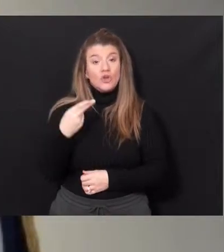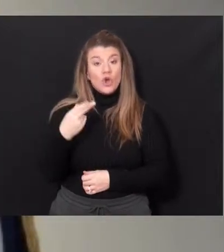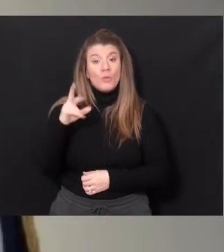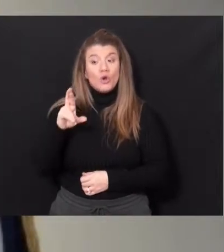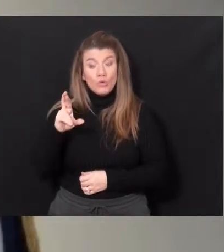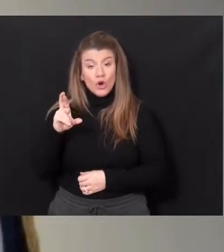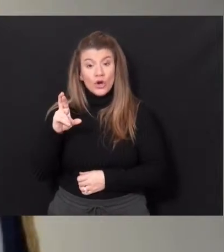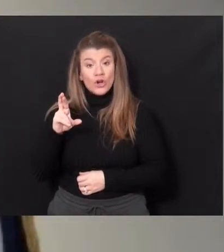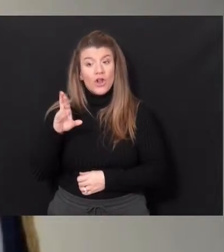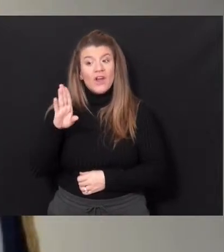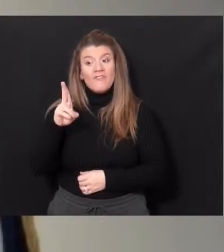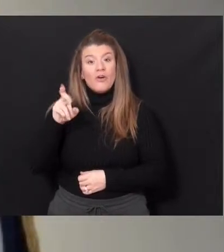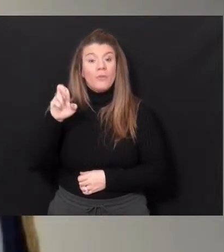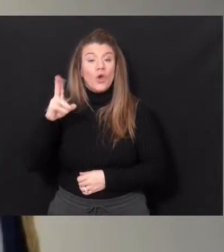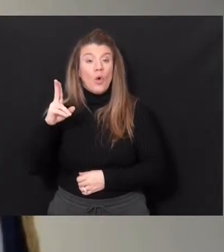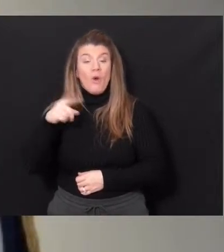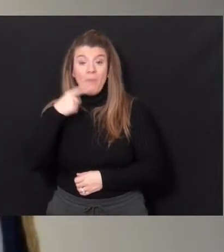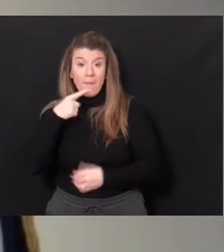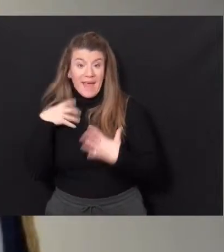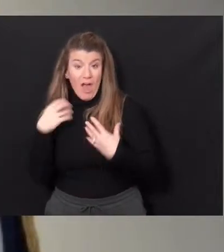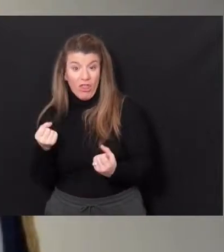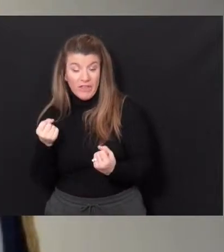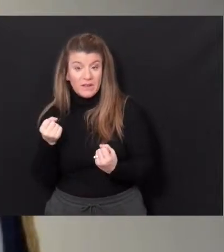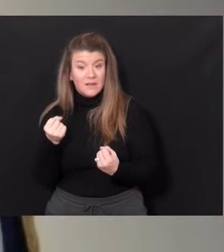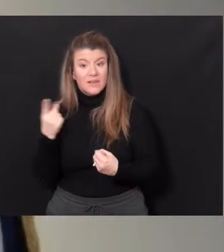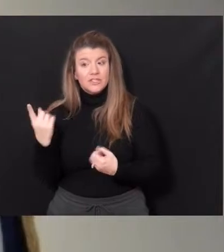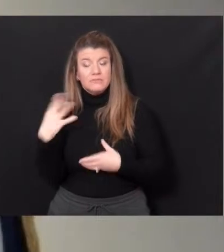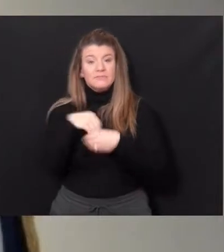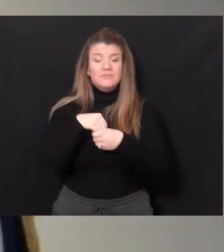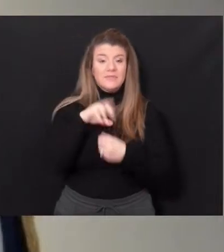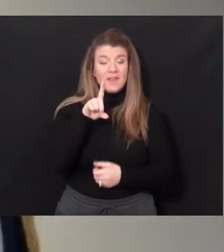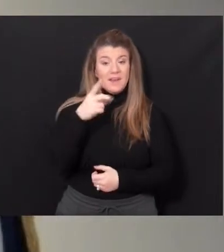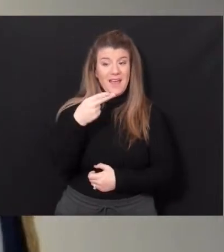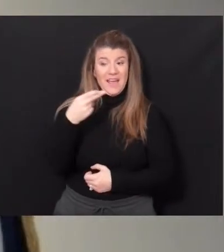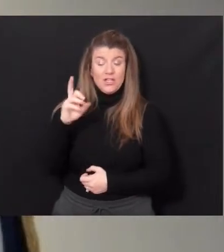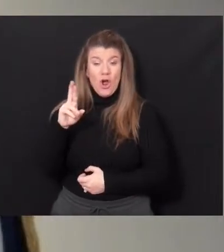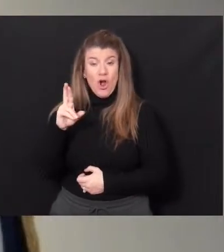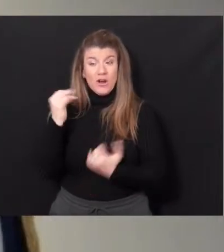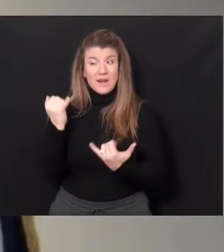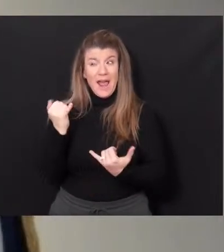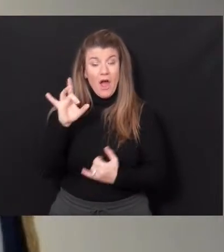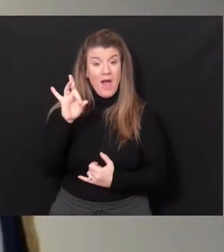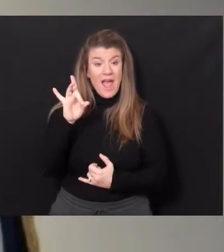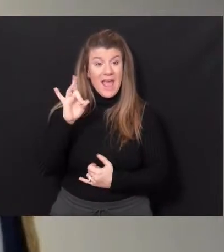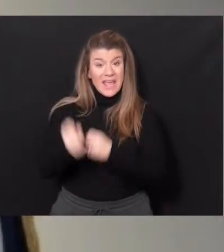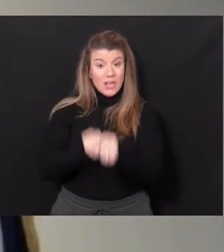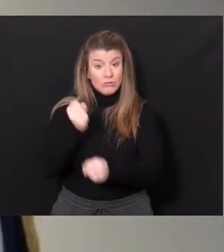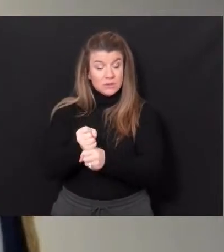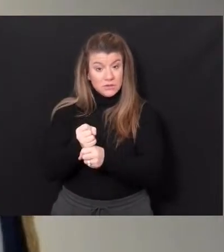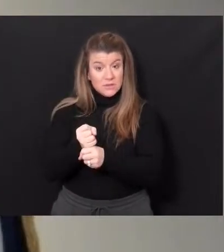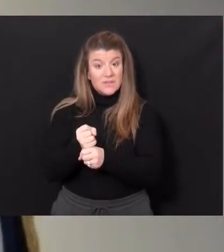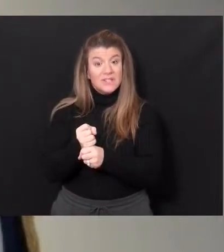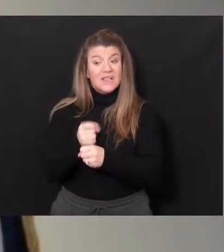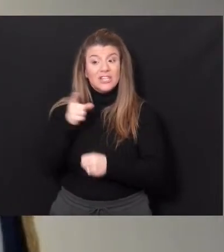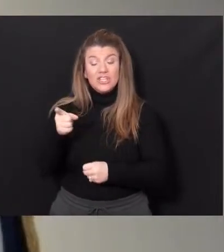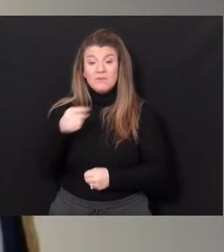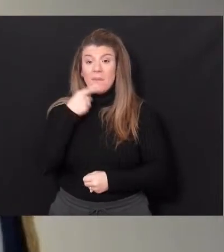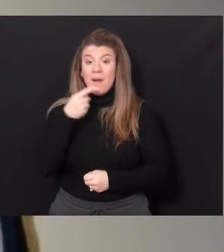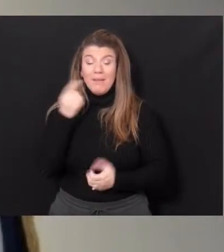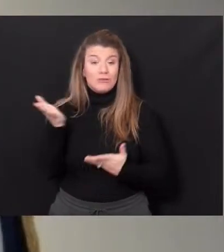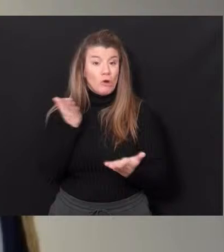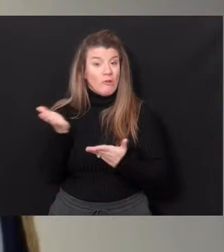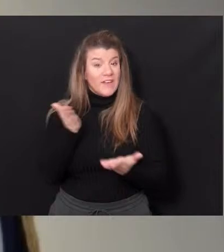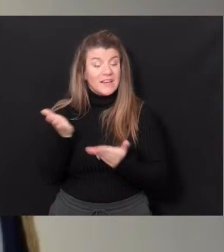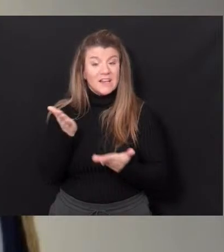Director in the Bureau of Public Health. It's been with DHHR for 8 years, has been a public servant